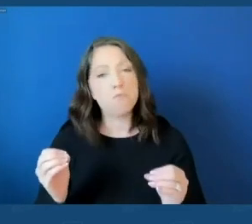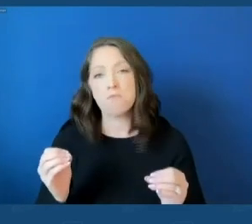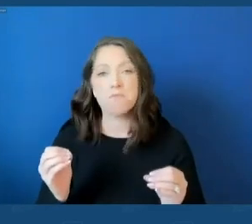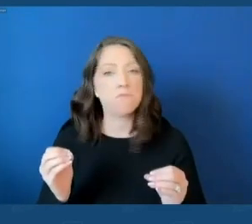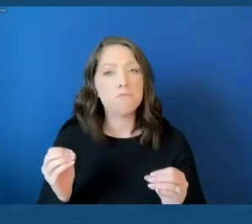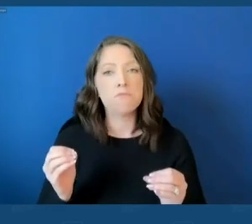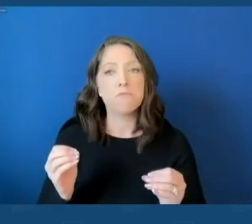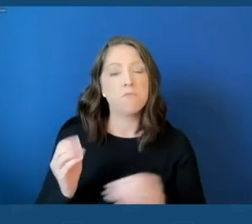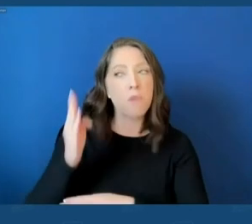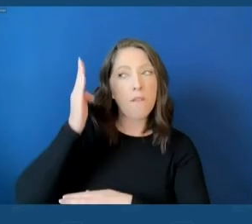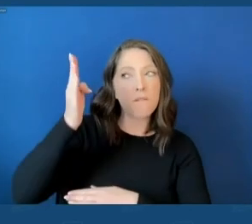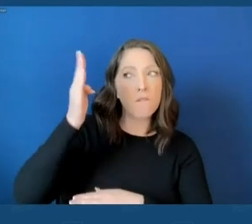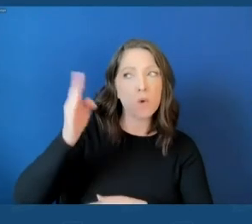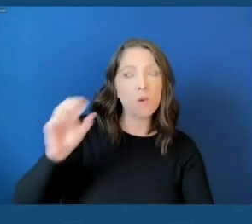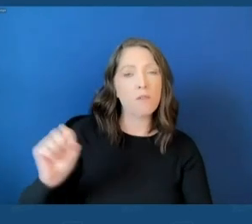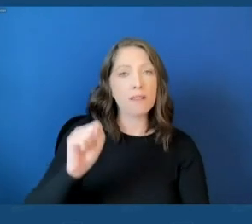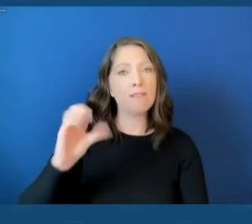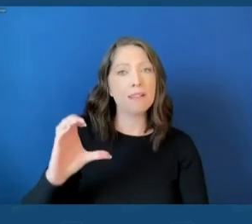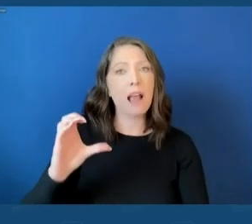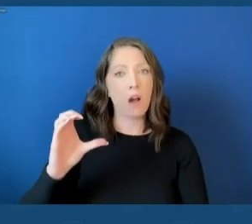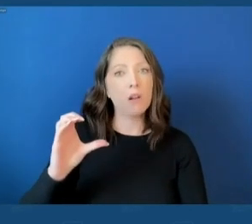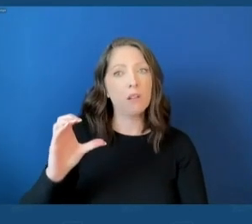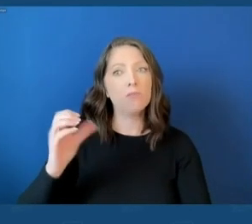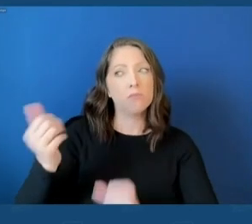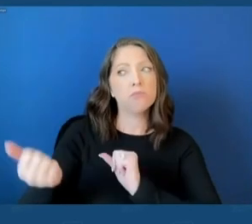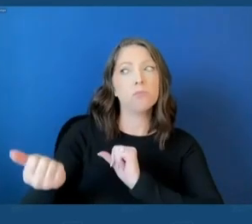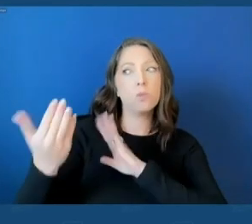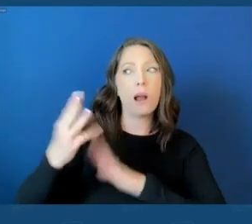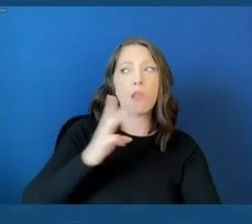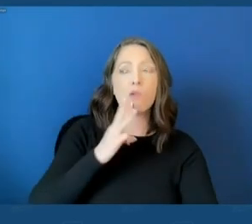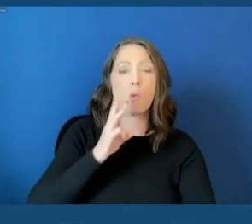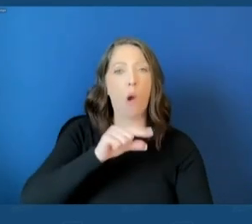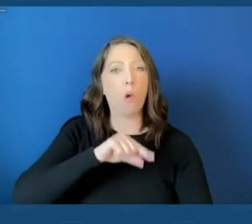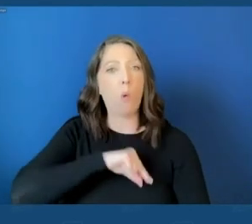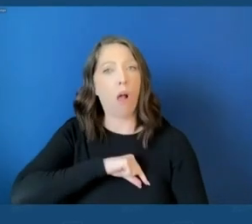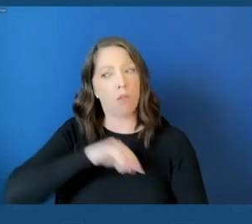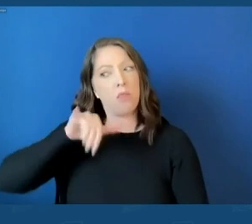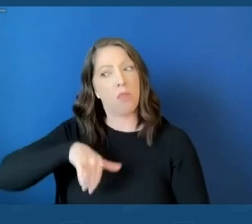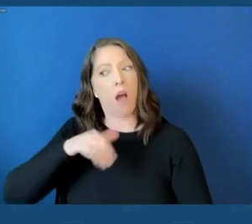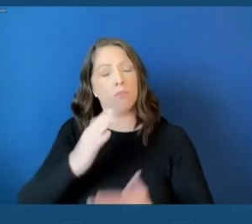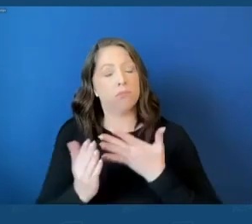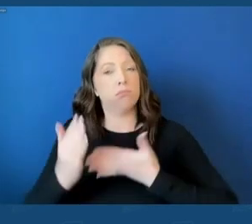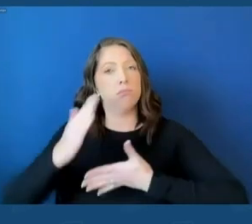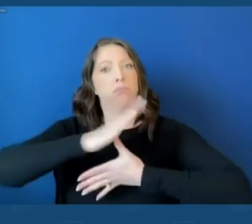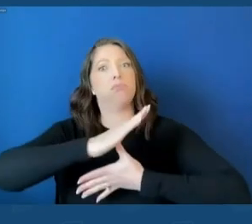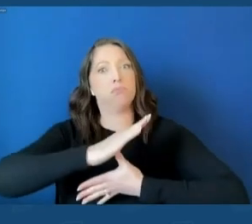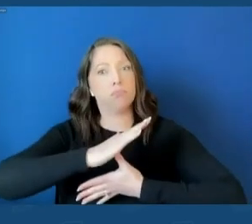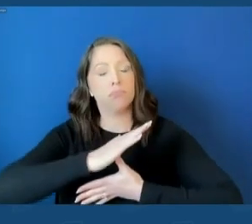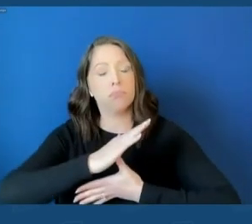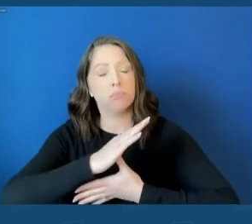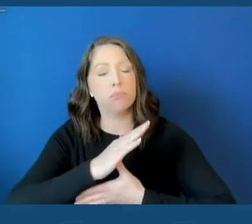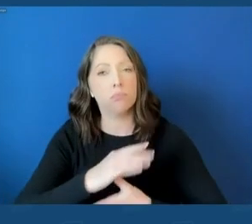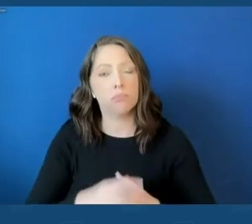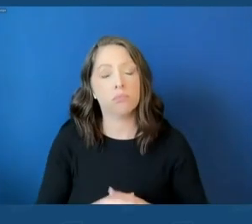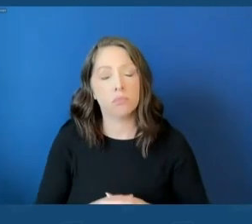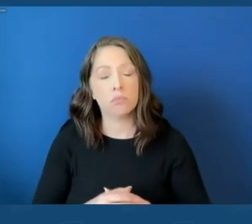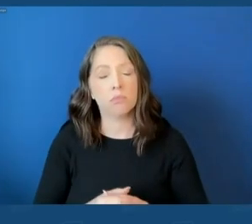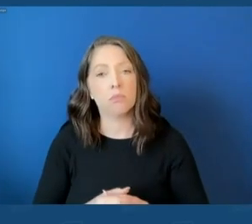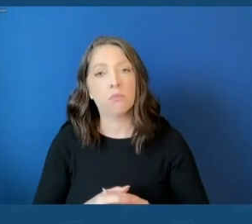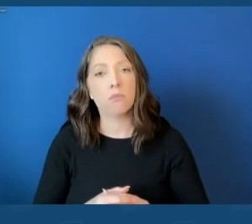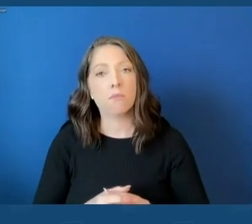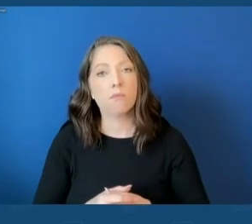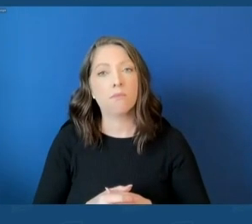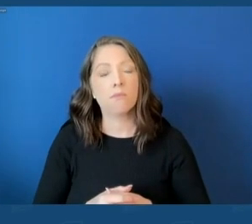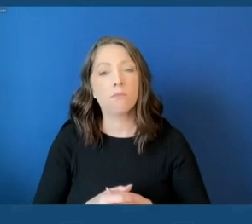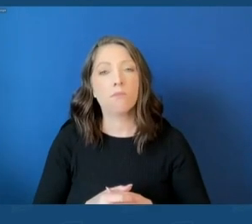future than addressing the water quality crisis that we face in this county. We have, as the